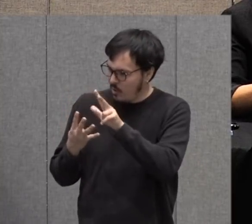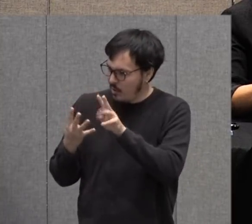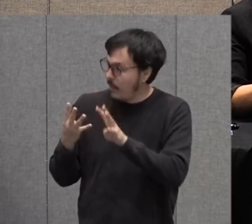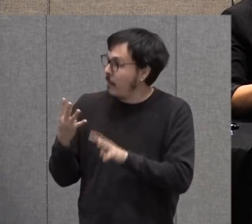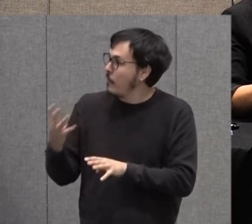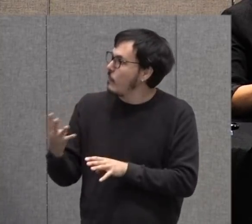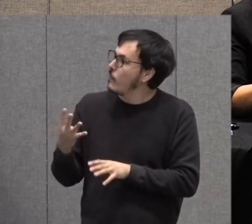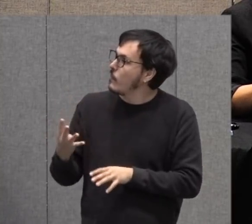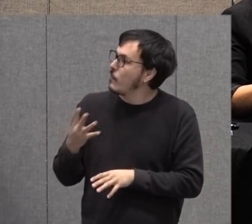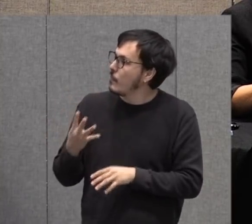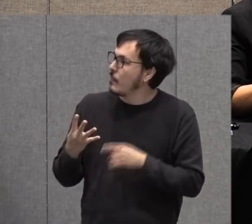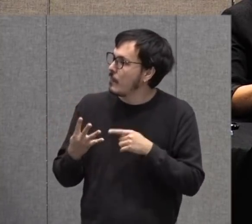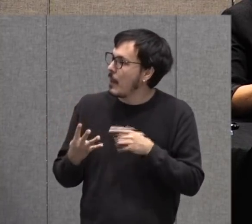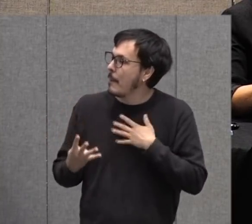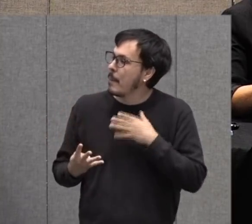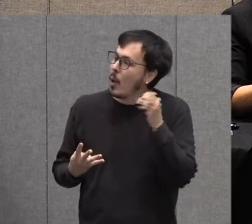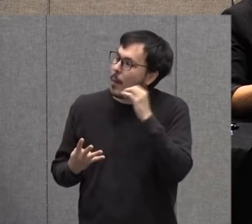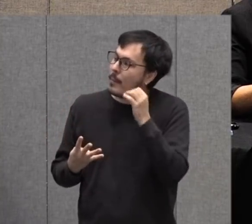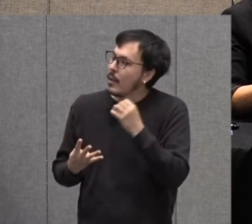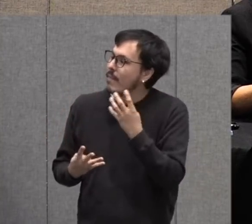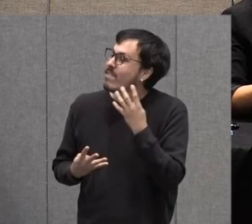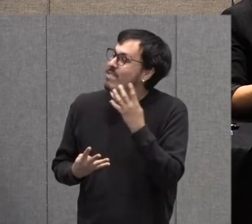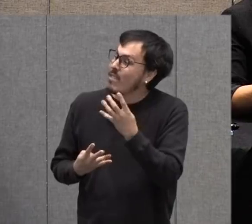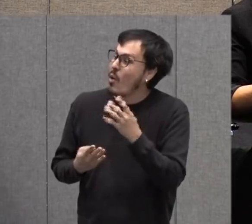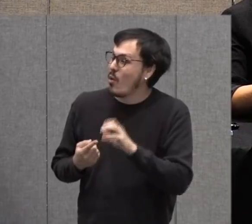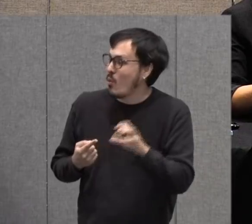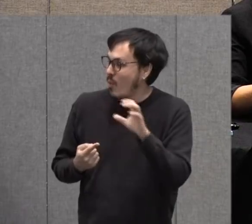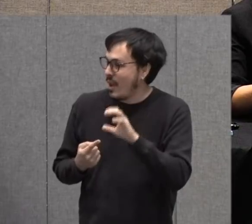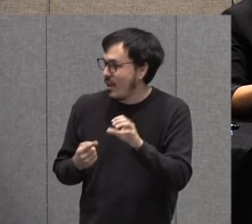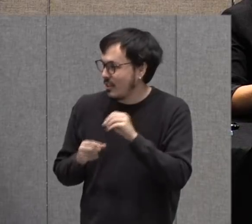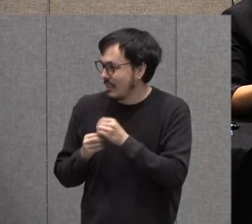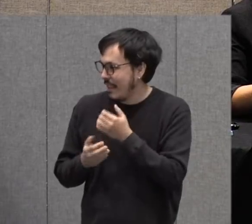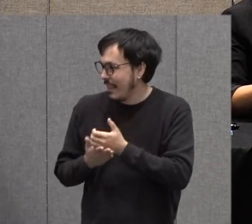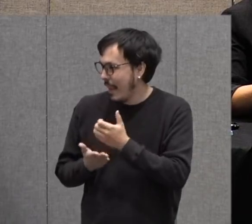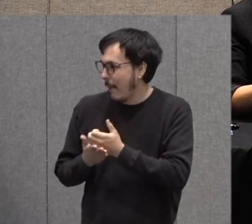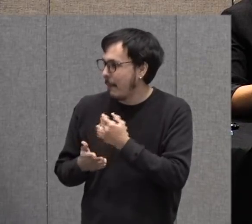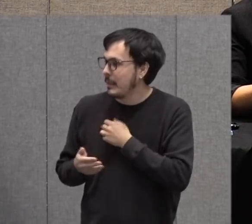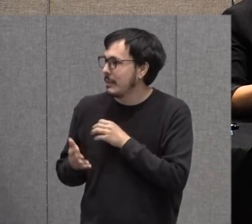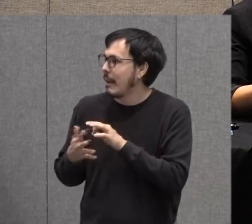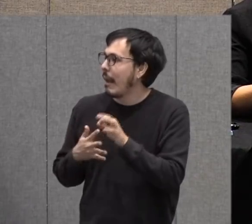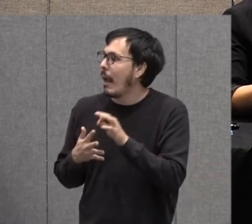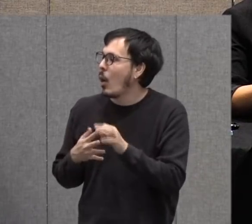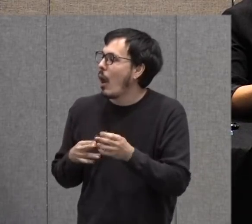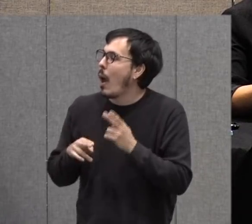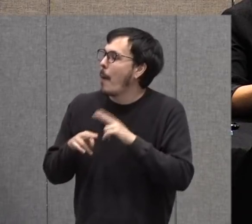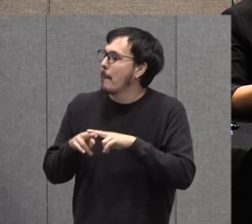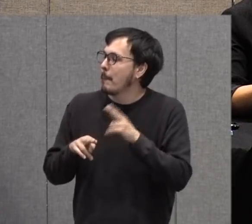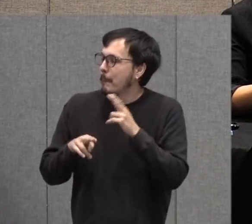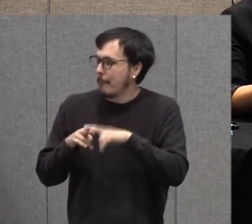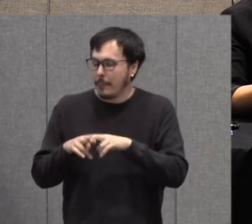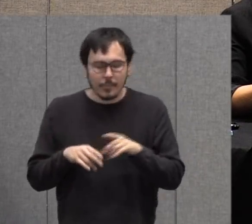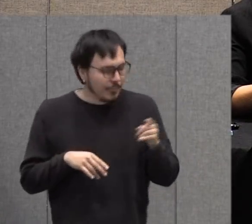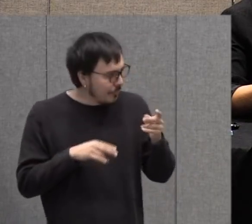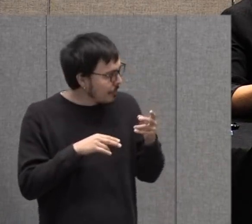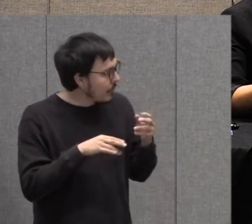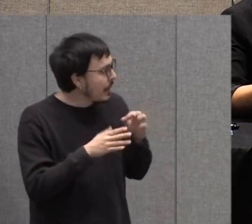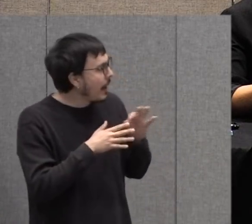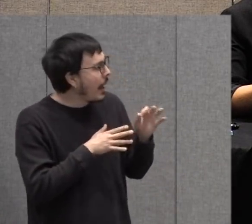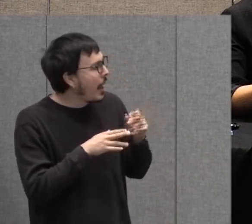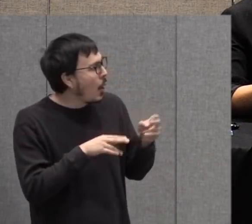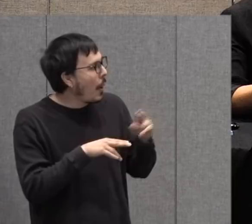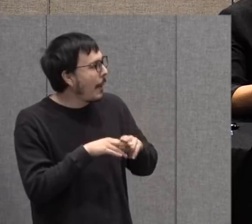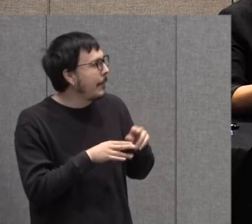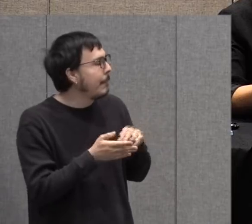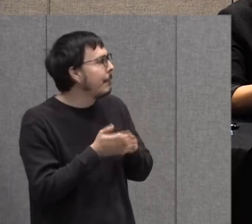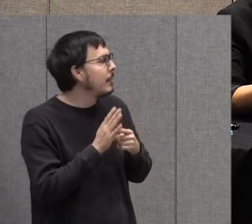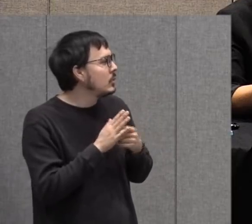are 4 crayons left in the can because I counted up. You counted up. Okay. So you started